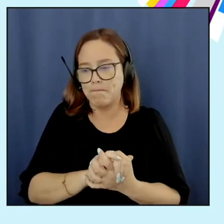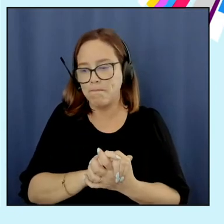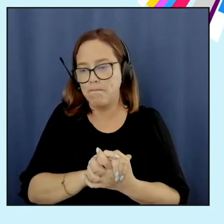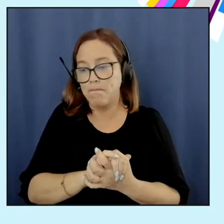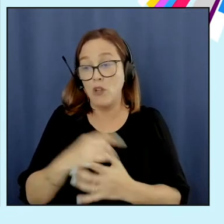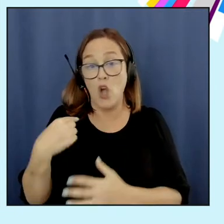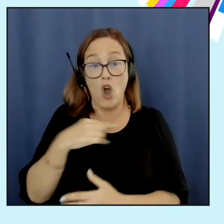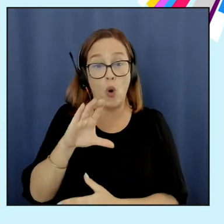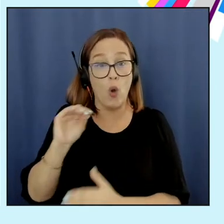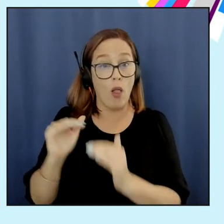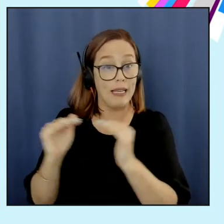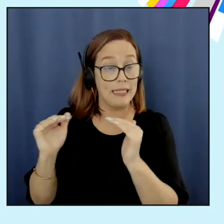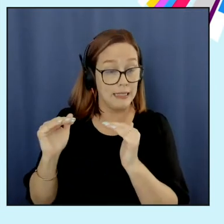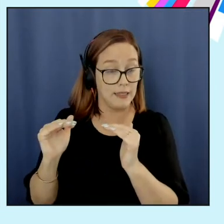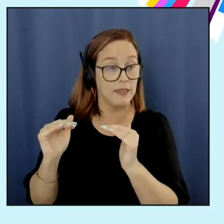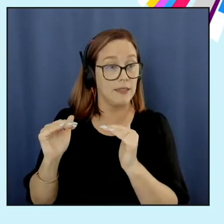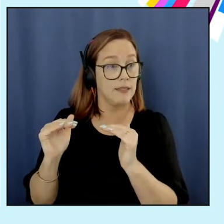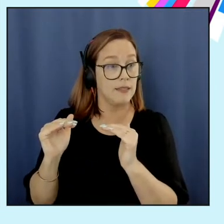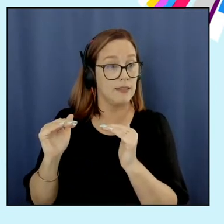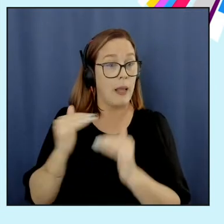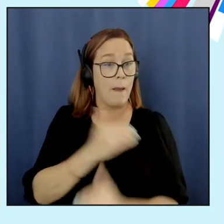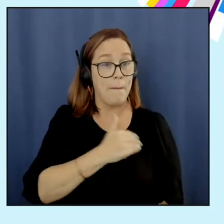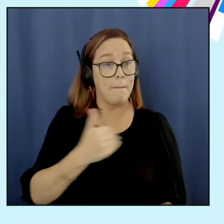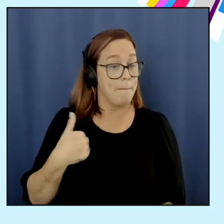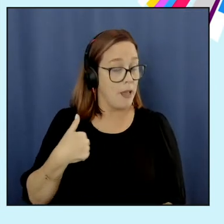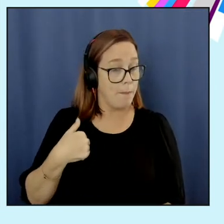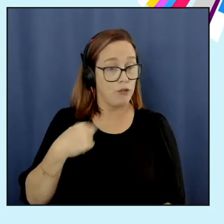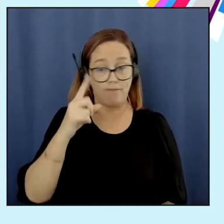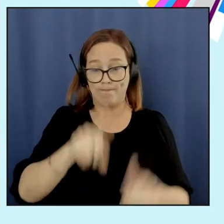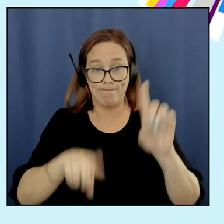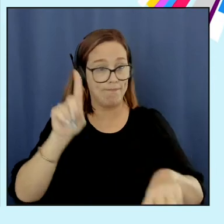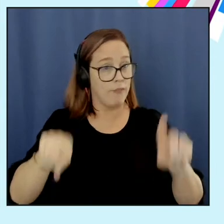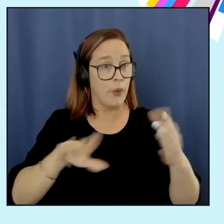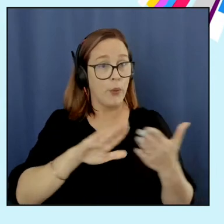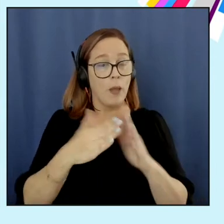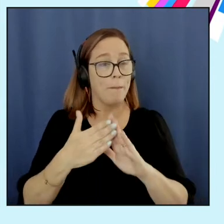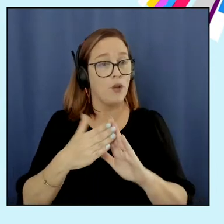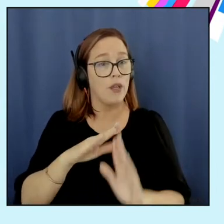are our members of a community who are gender diverse and trans.